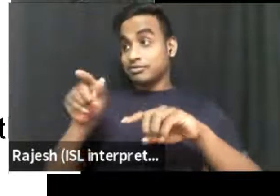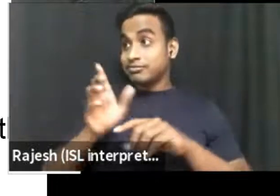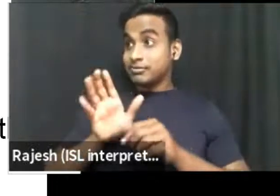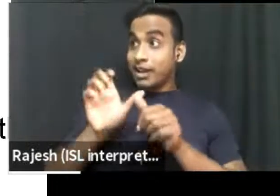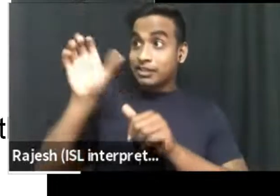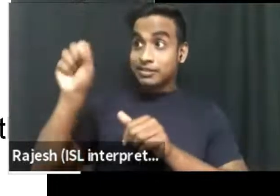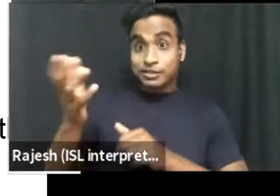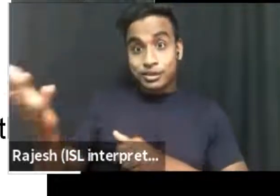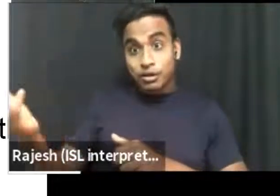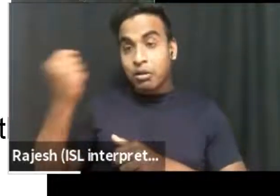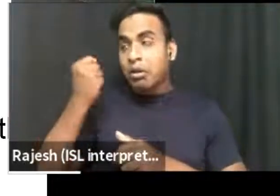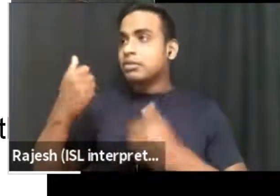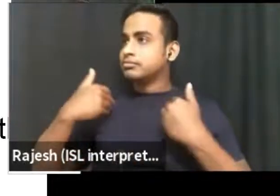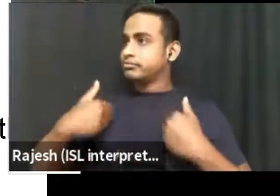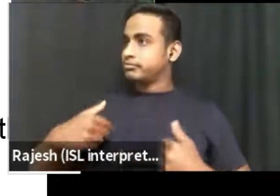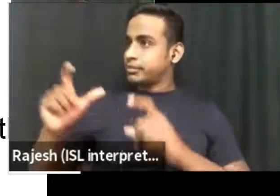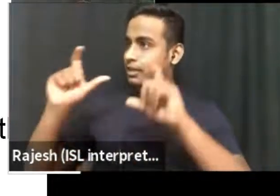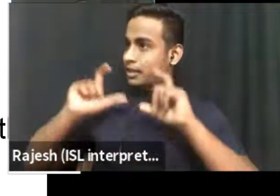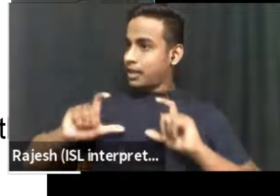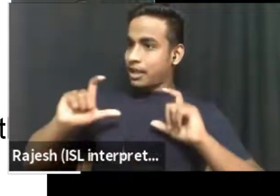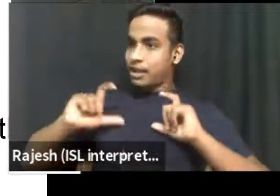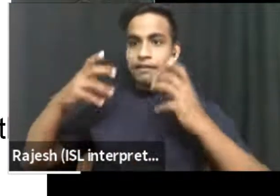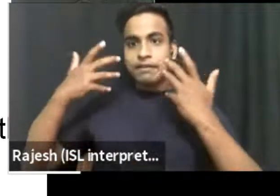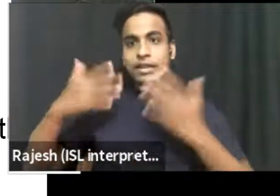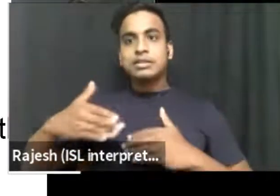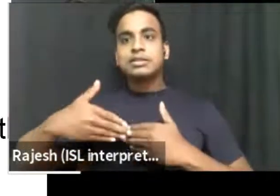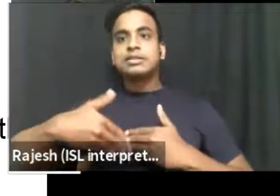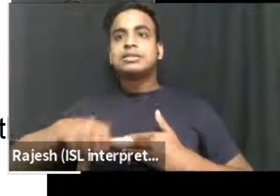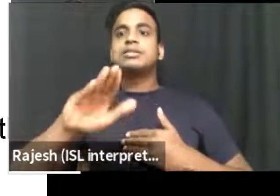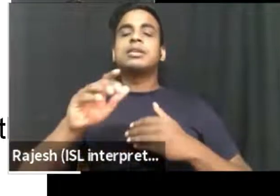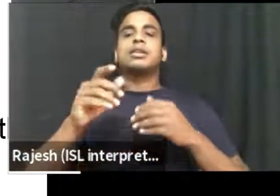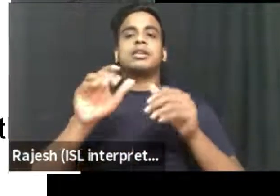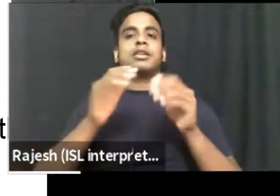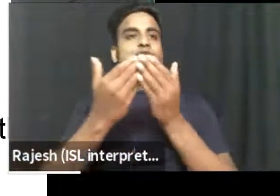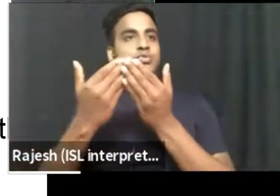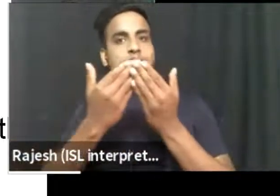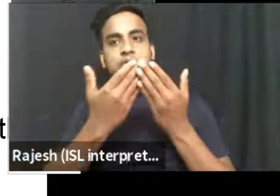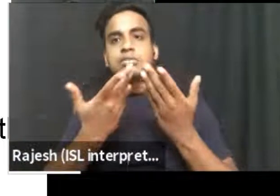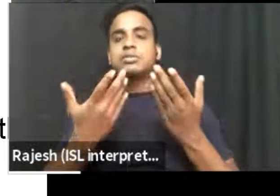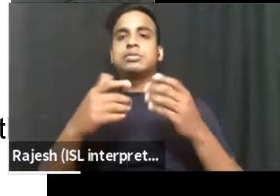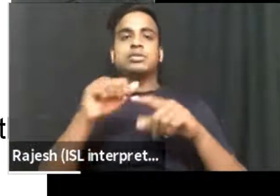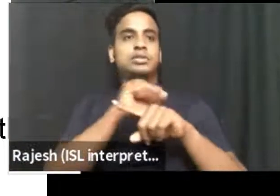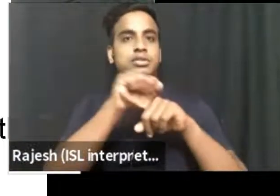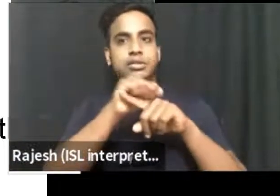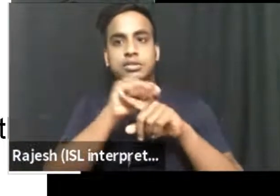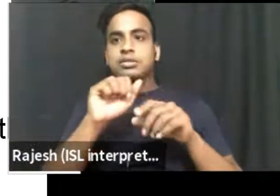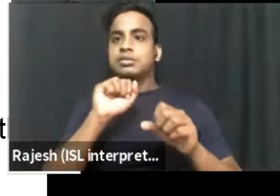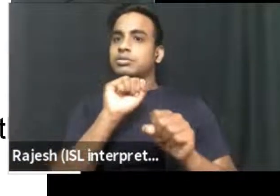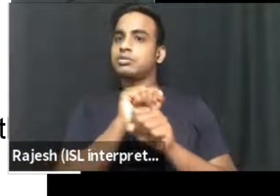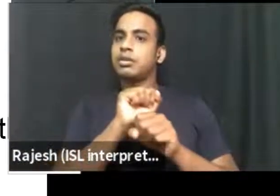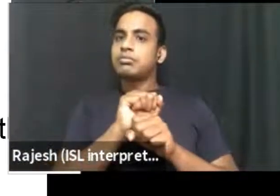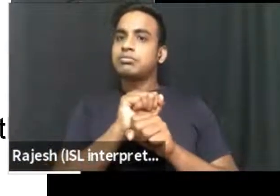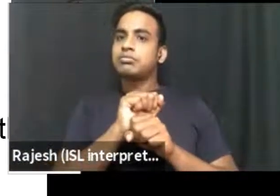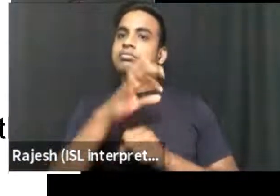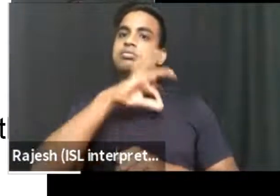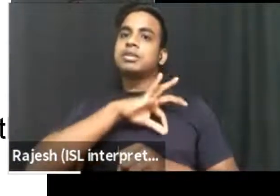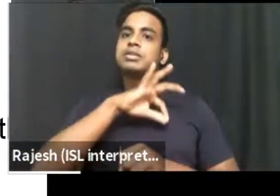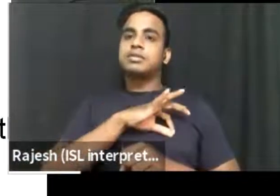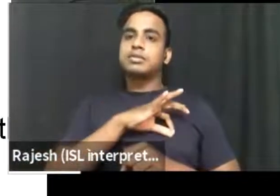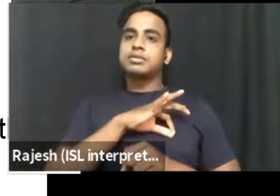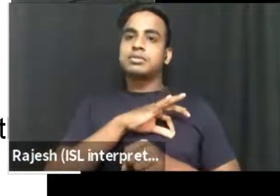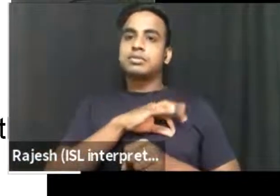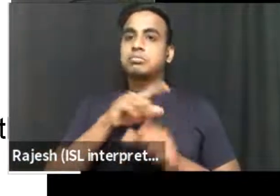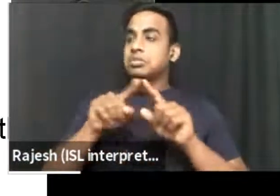or participate in the programs or just living in the community. A large number of people also live